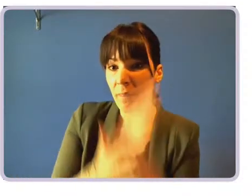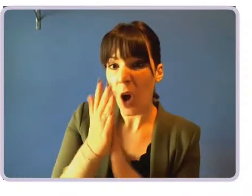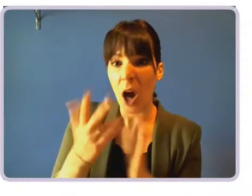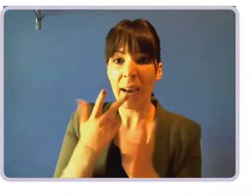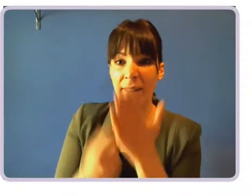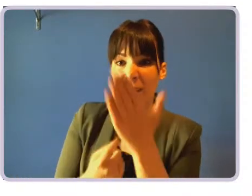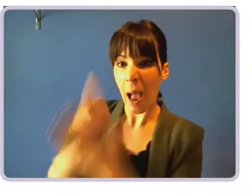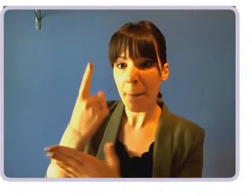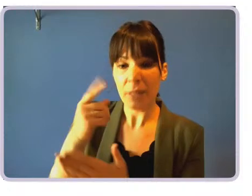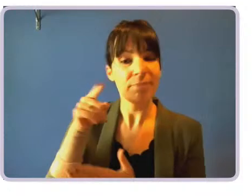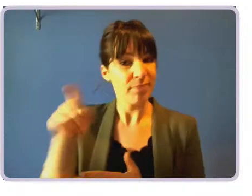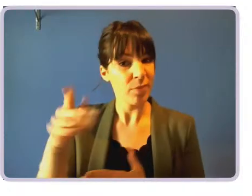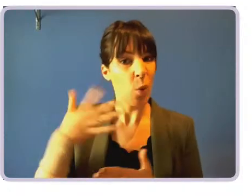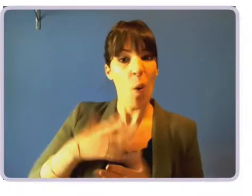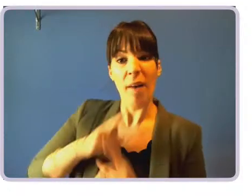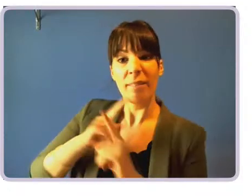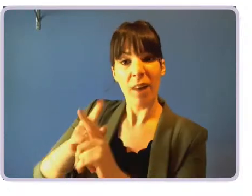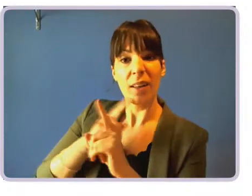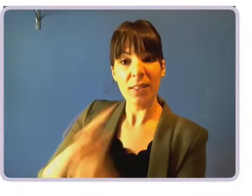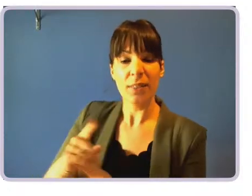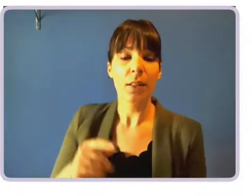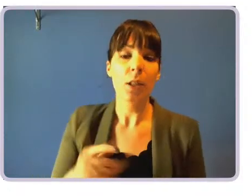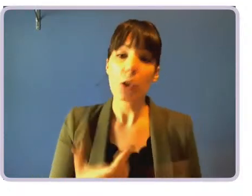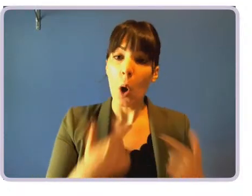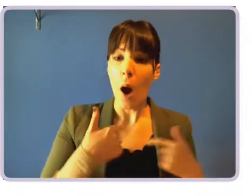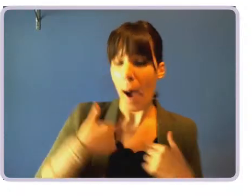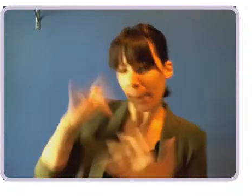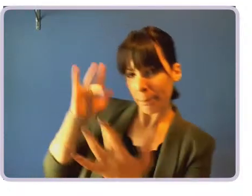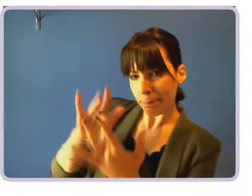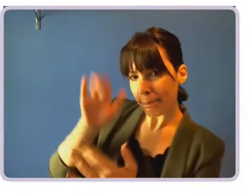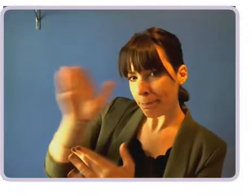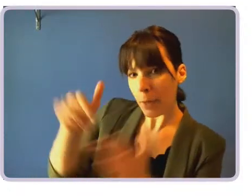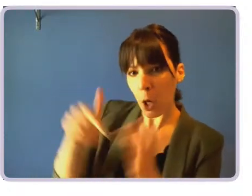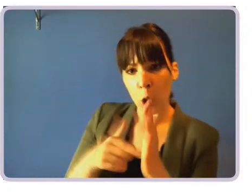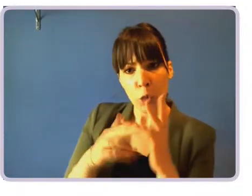contacted Tony to understand more about her situation.